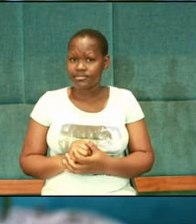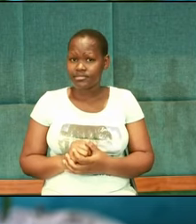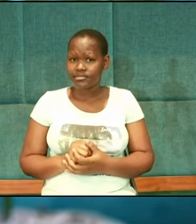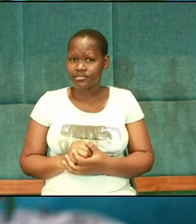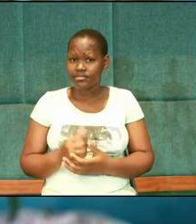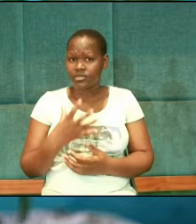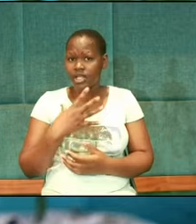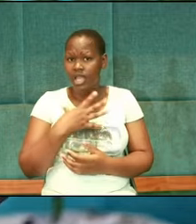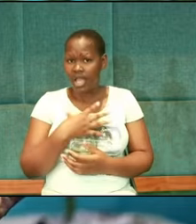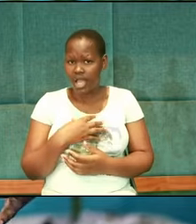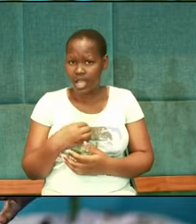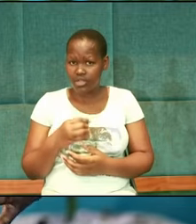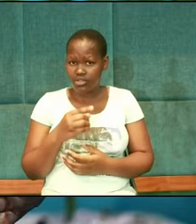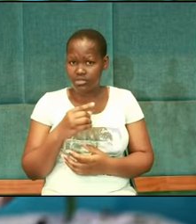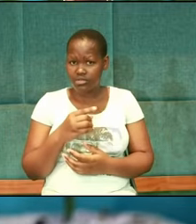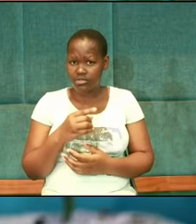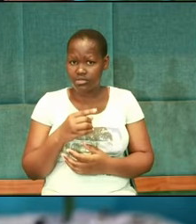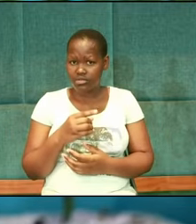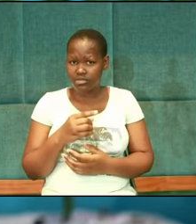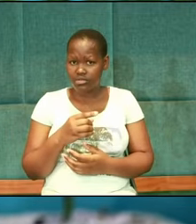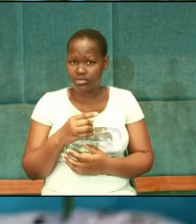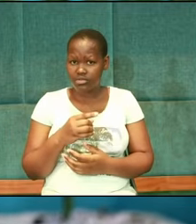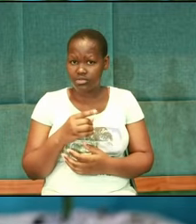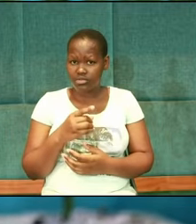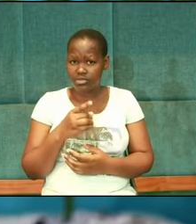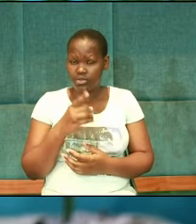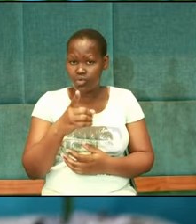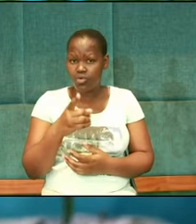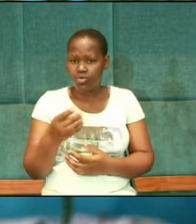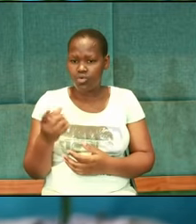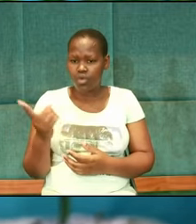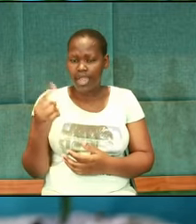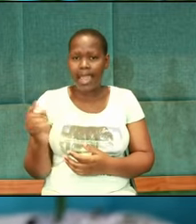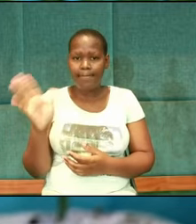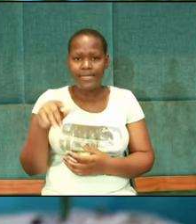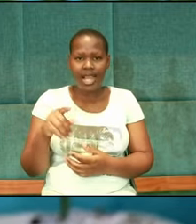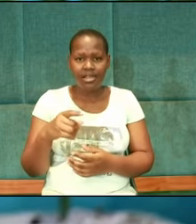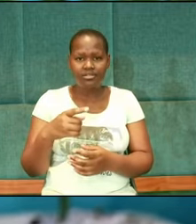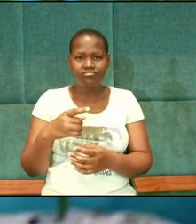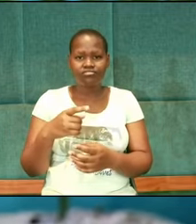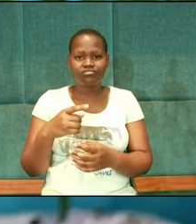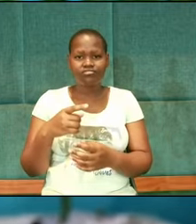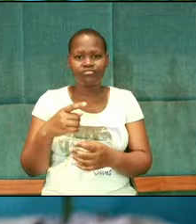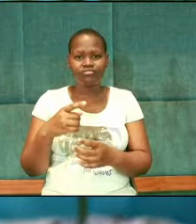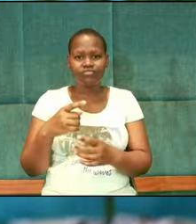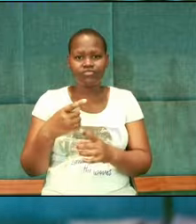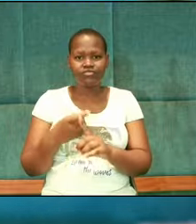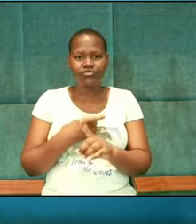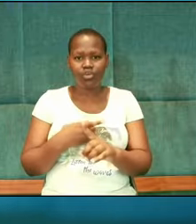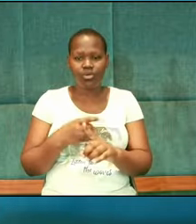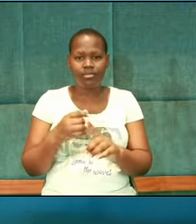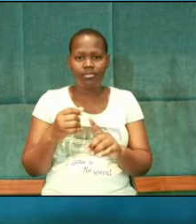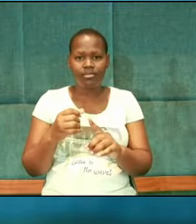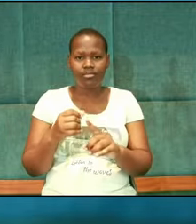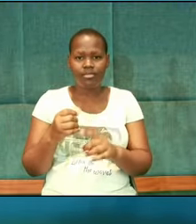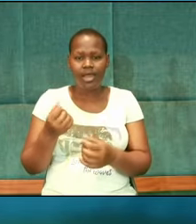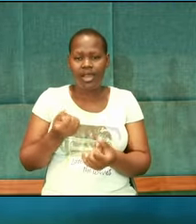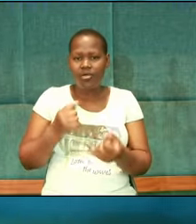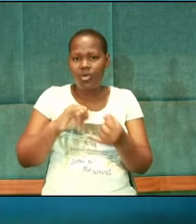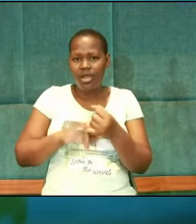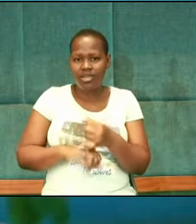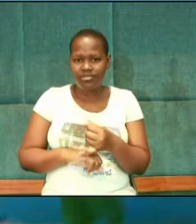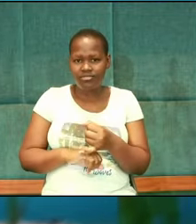And you have retired from affirming your wife because now you have a pot belly or you have given birth to